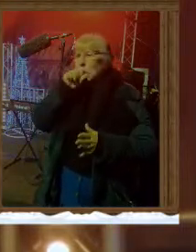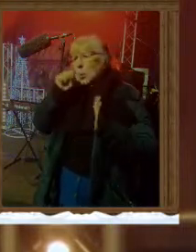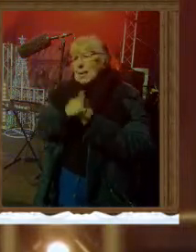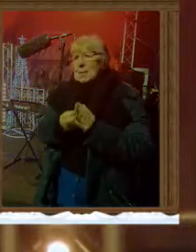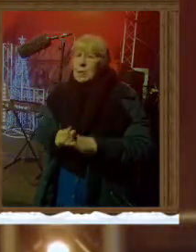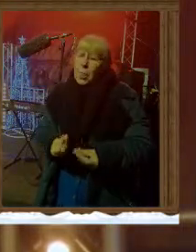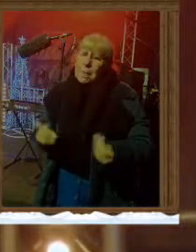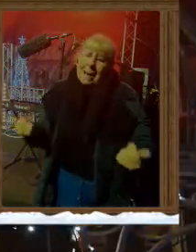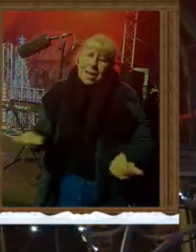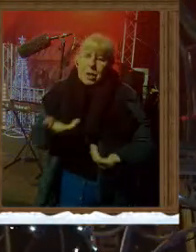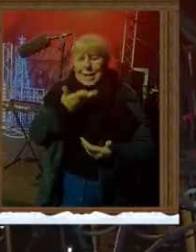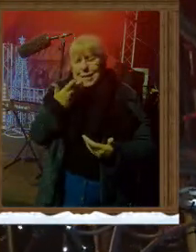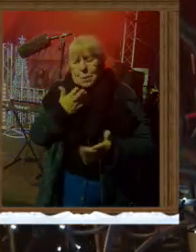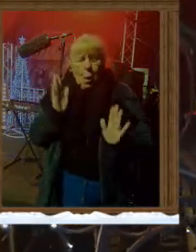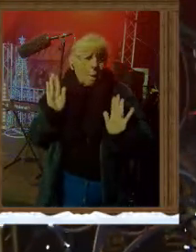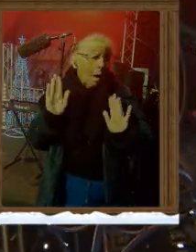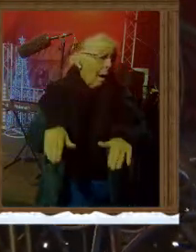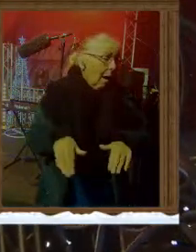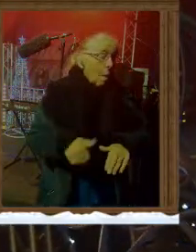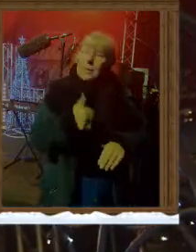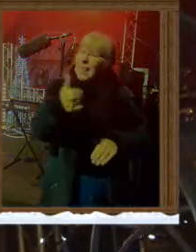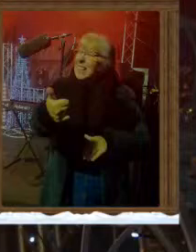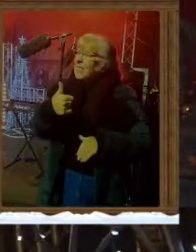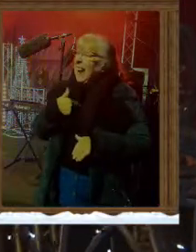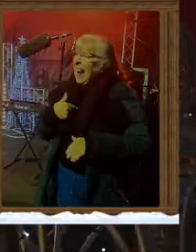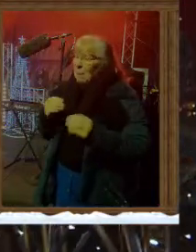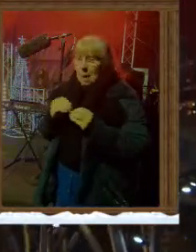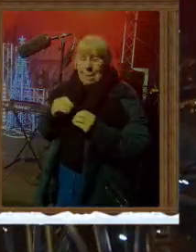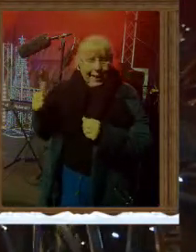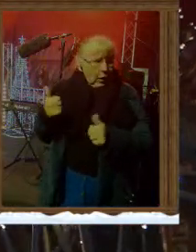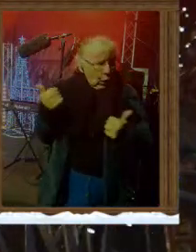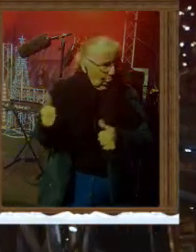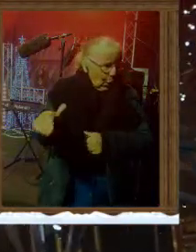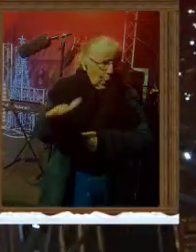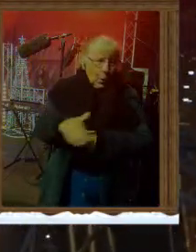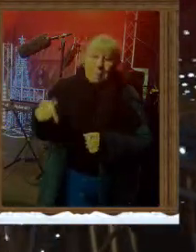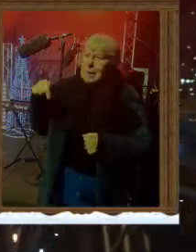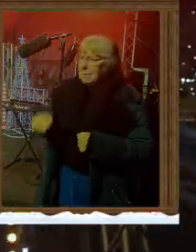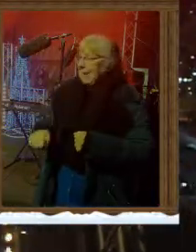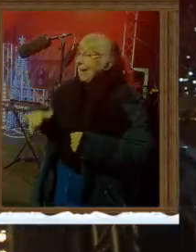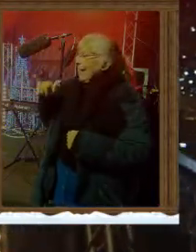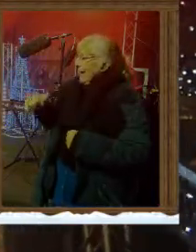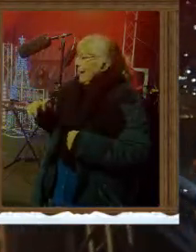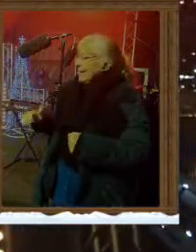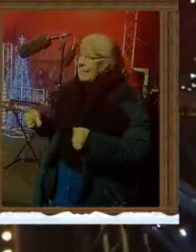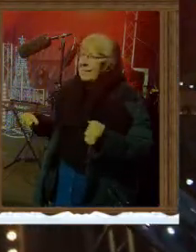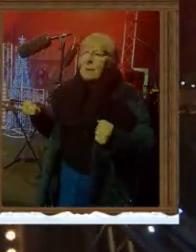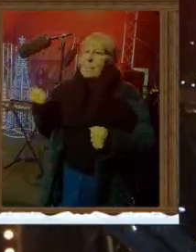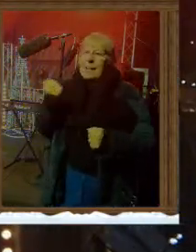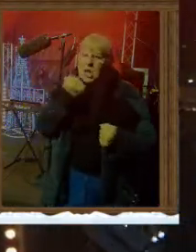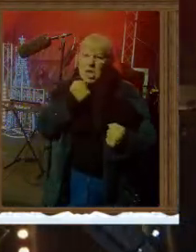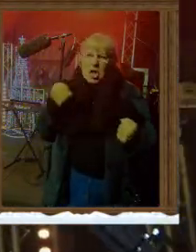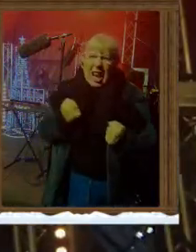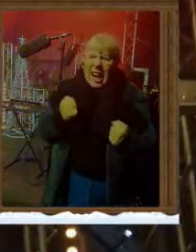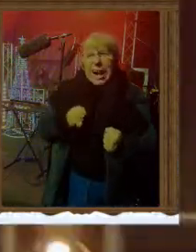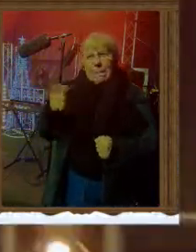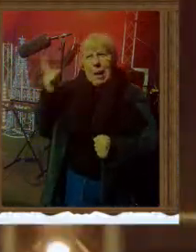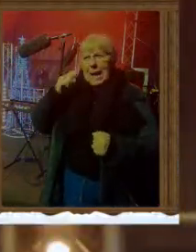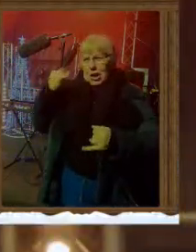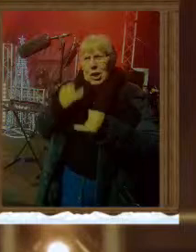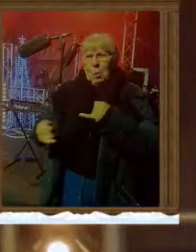nowhere I'd rather be than Ballyclare right now. Yeah, it's a bit chilly tonight, but you know what? I'll take tonight over last year. We got rain last